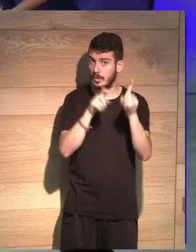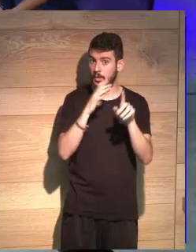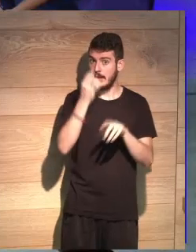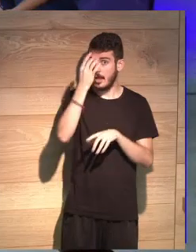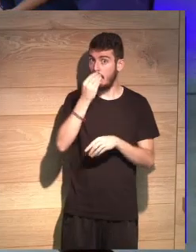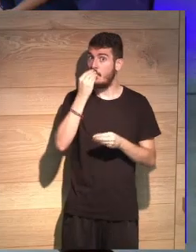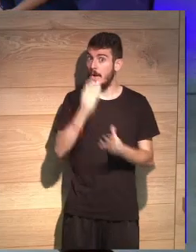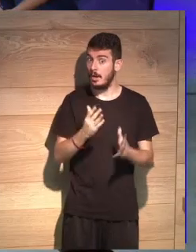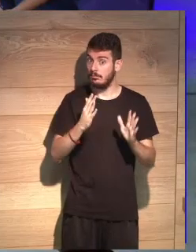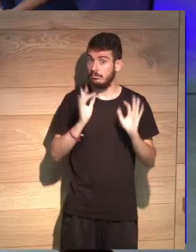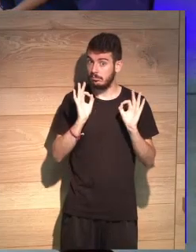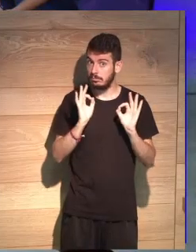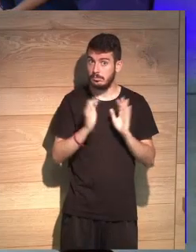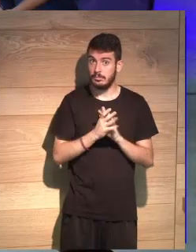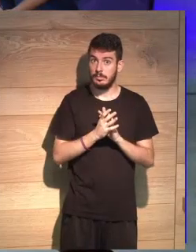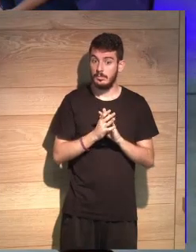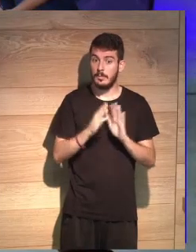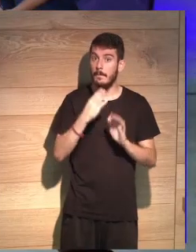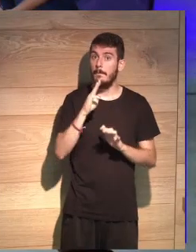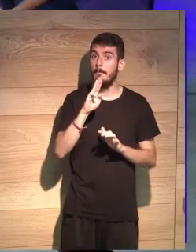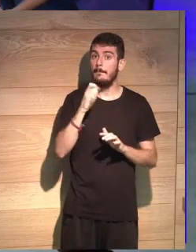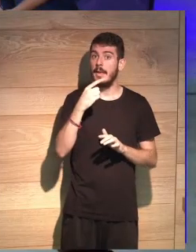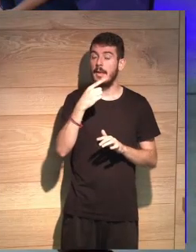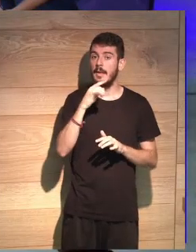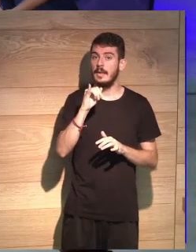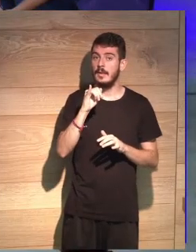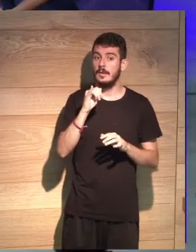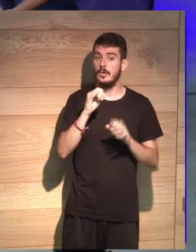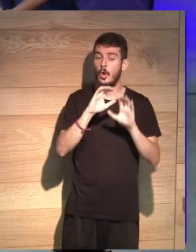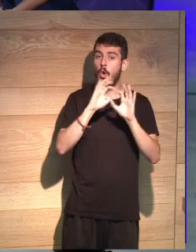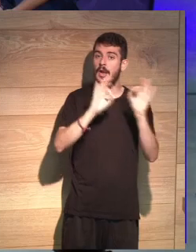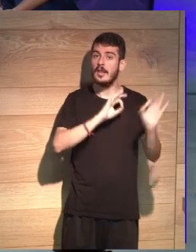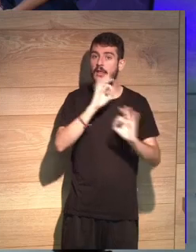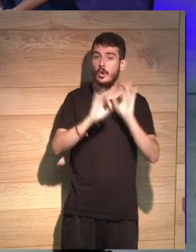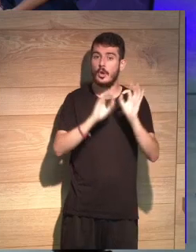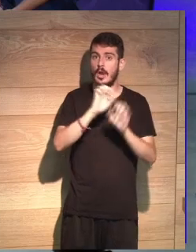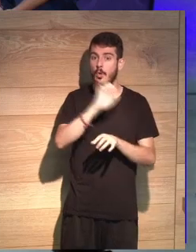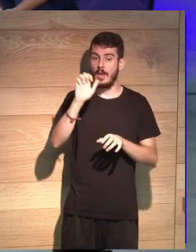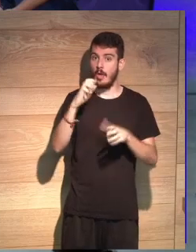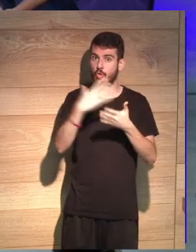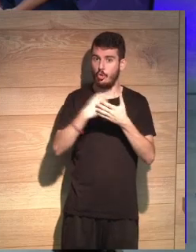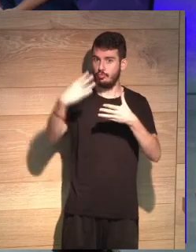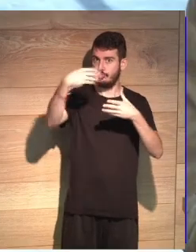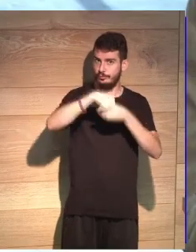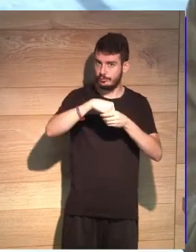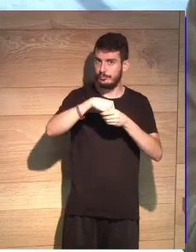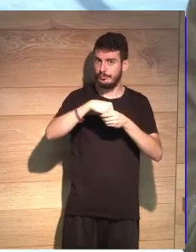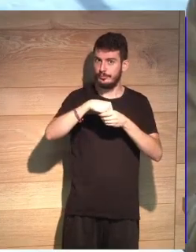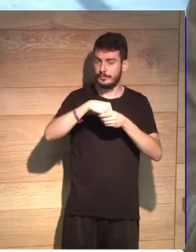like to give some context. This is a very good question. PEGI is a European organization.